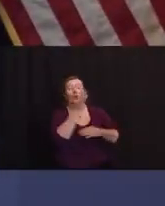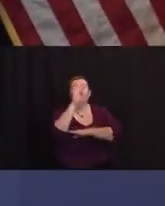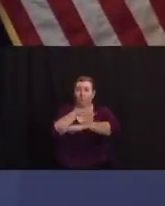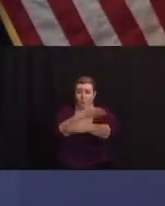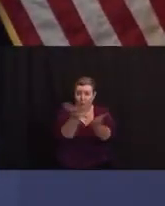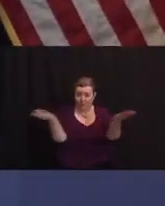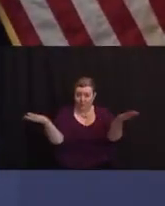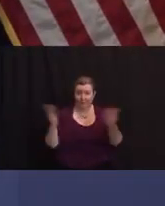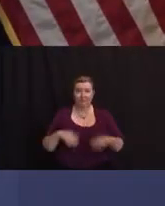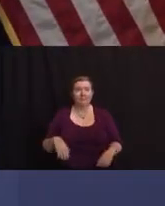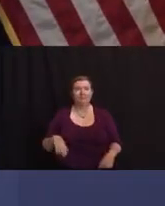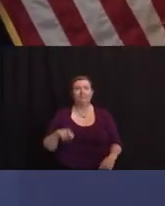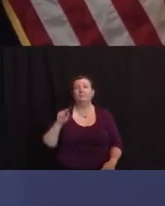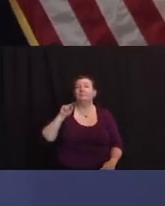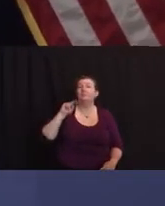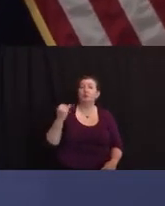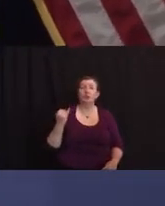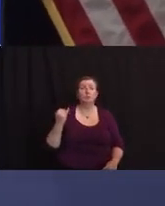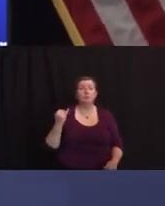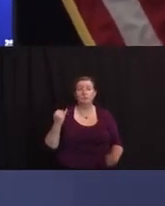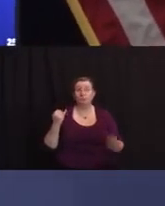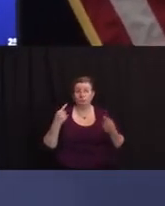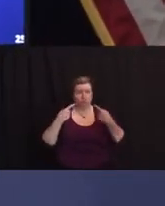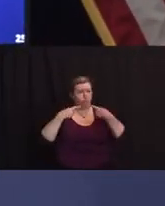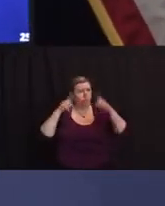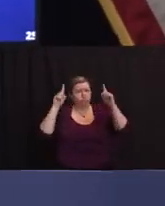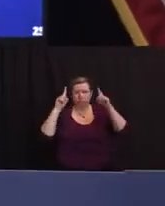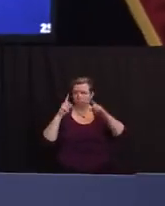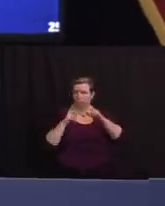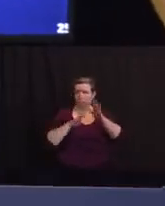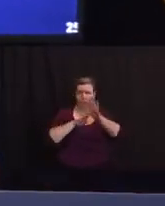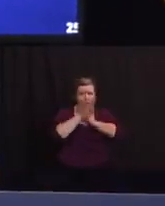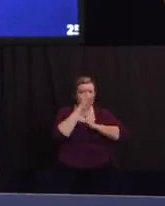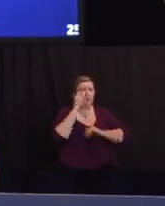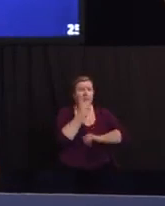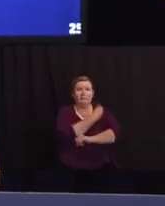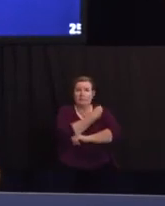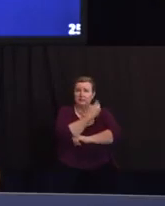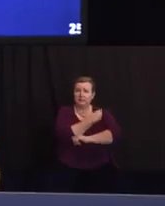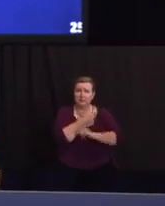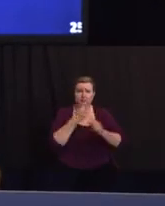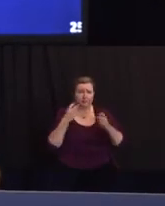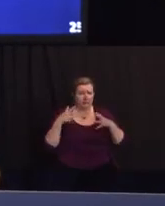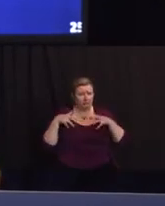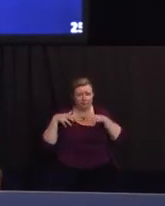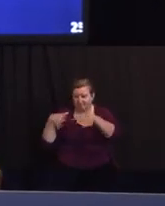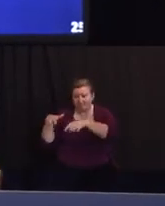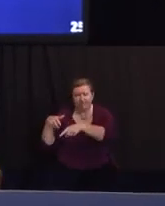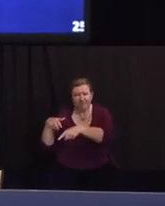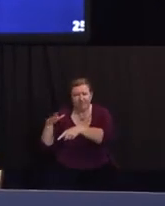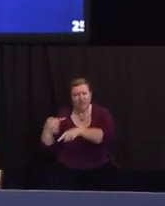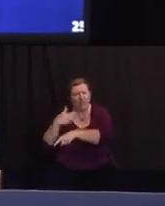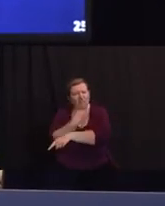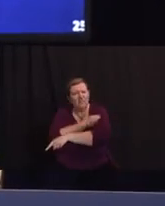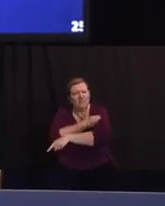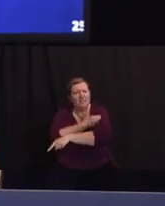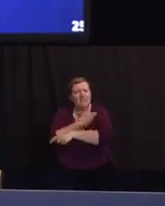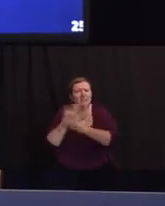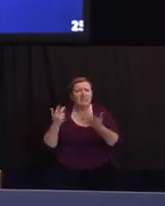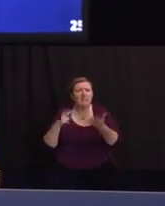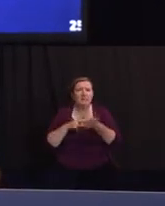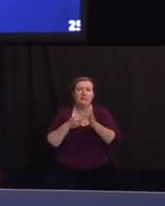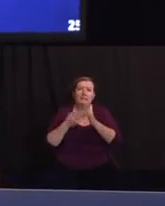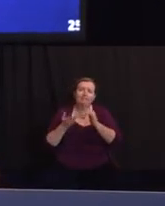Jersey's successful vaccination program, many residents are still unvaccinated, which is leading to increases in cases